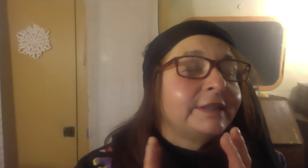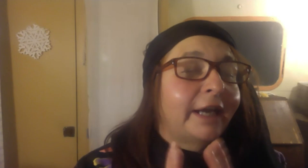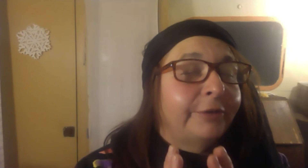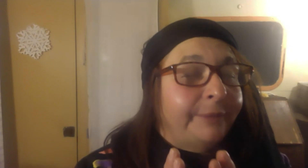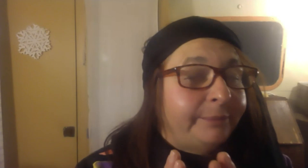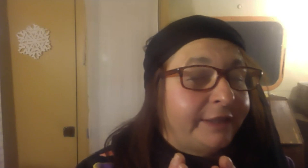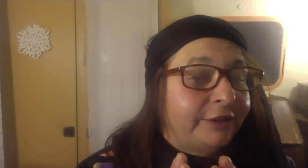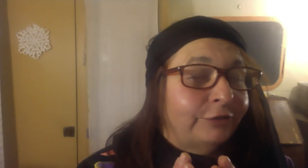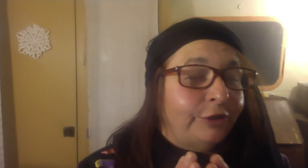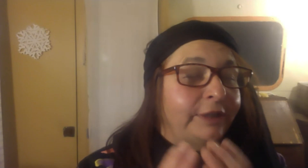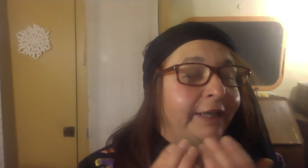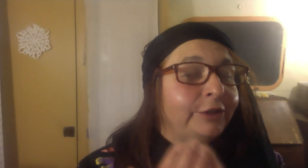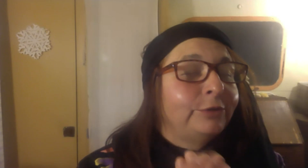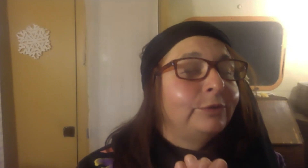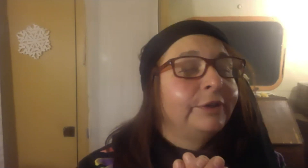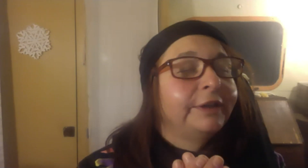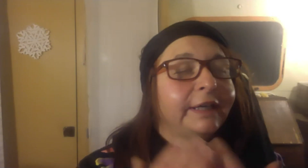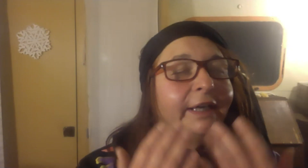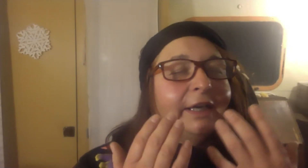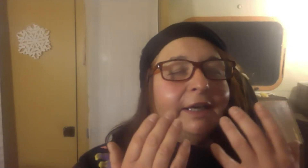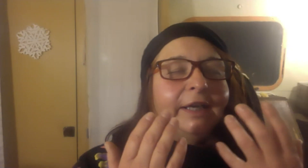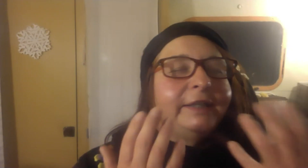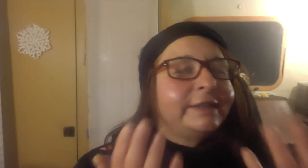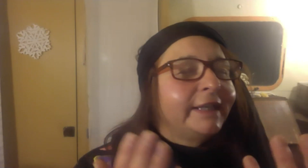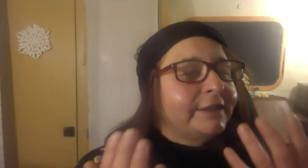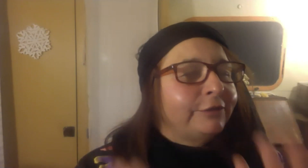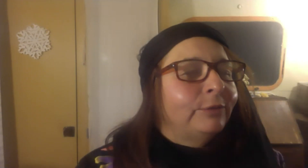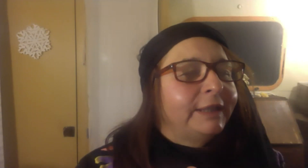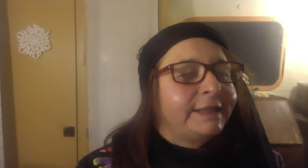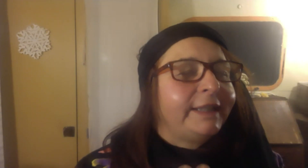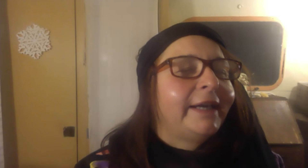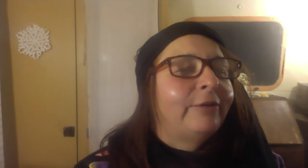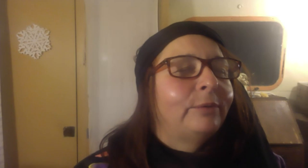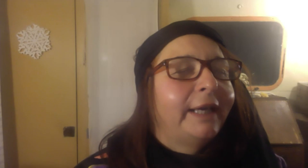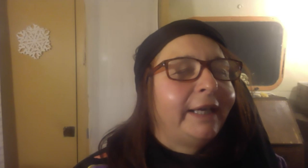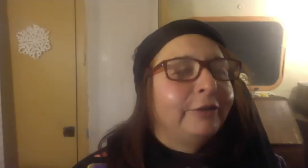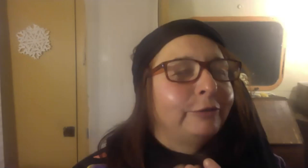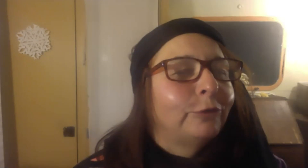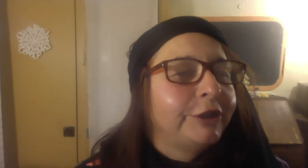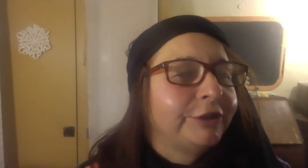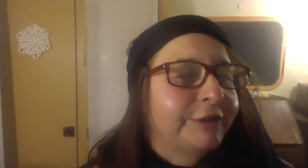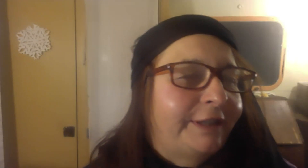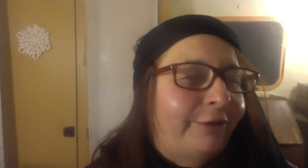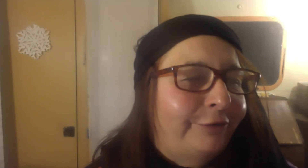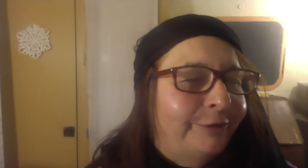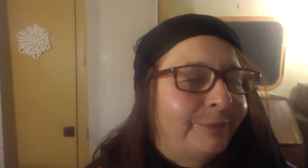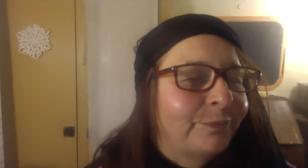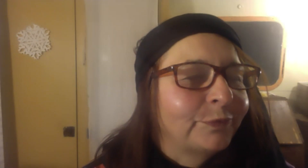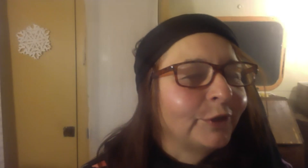is our main message for you, that you, in a sense, if you want to see it that way, reward